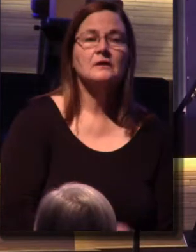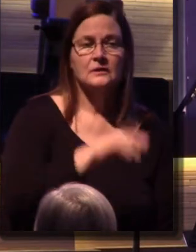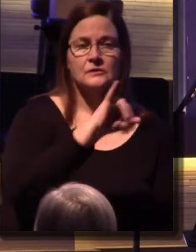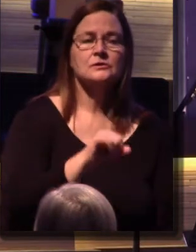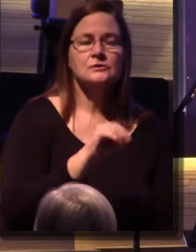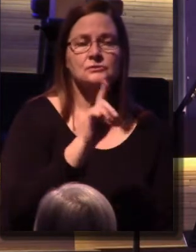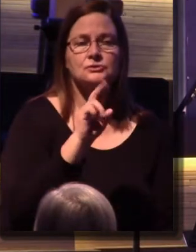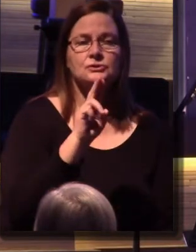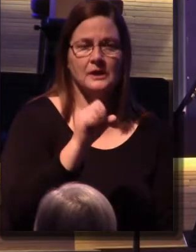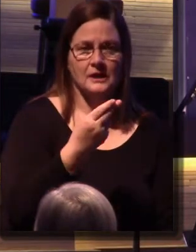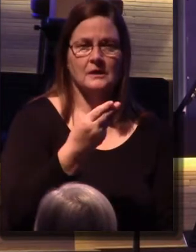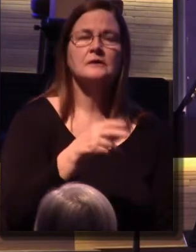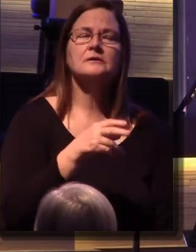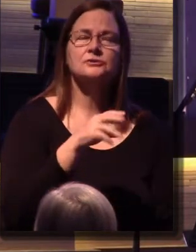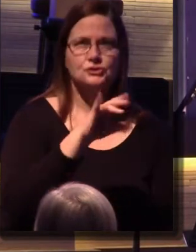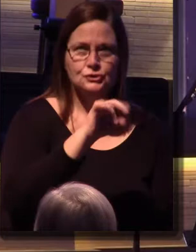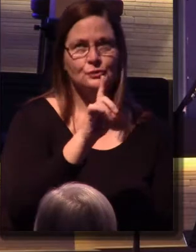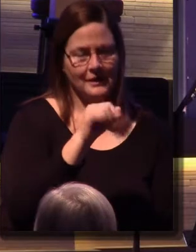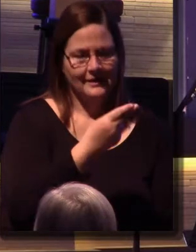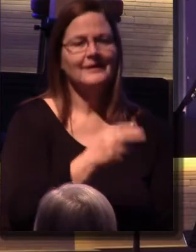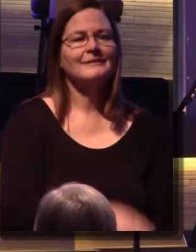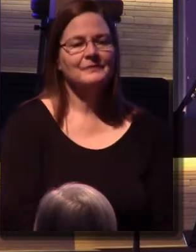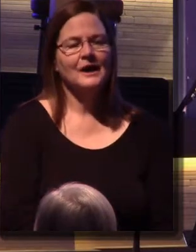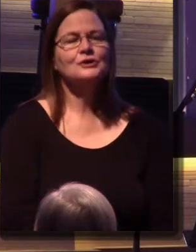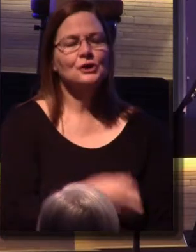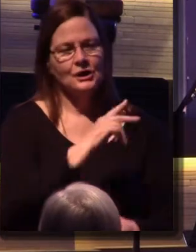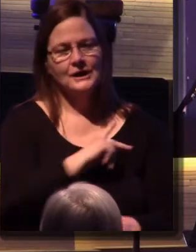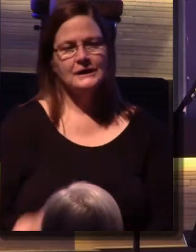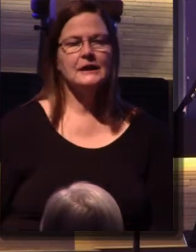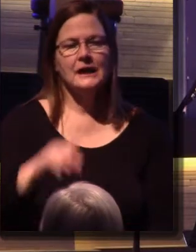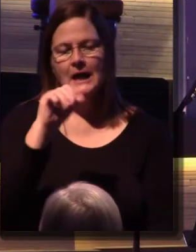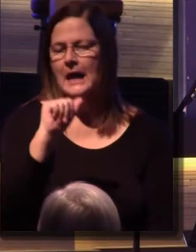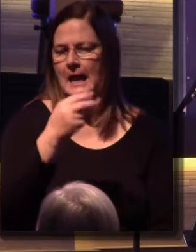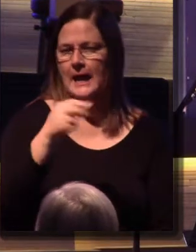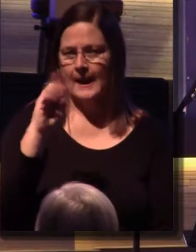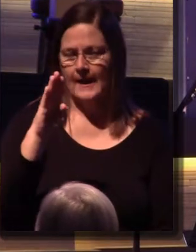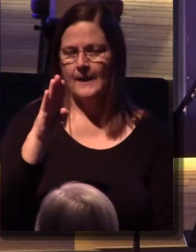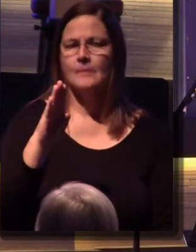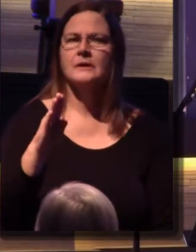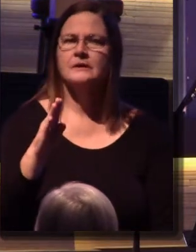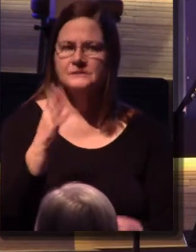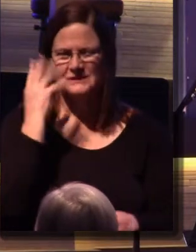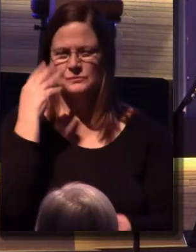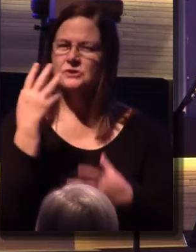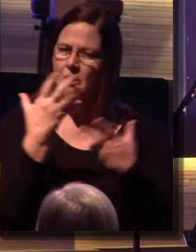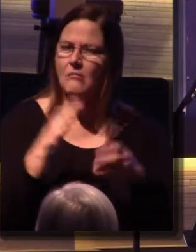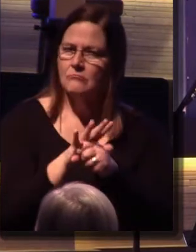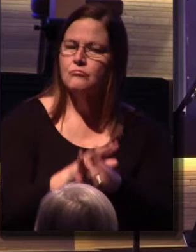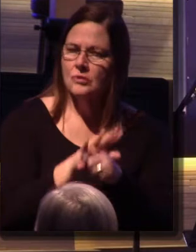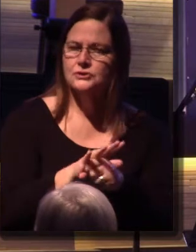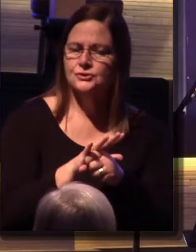this time under King Ahaz, is under a tremendous amount of pressure. Pressure from